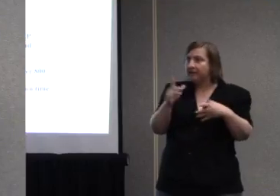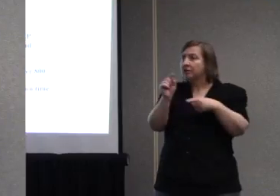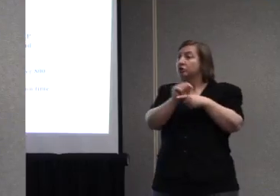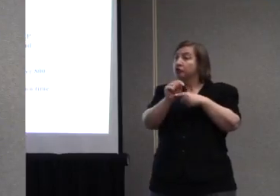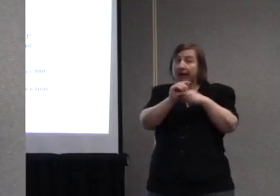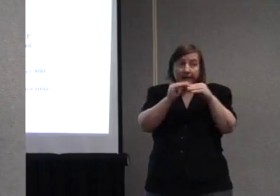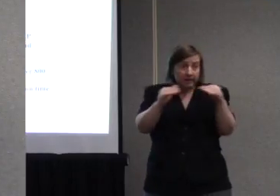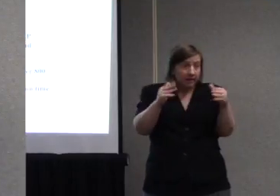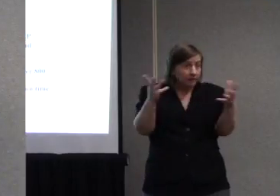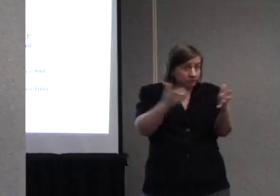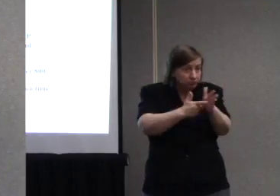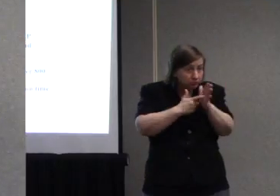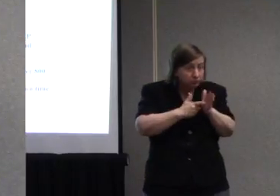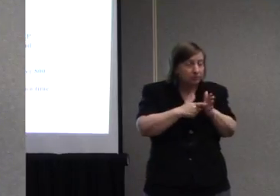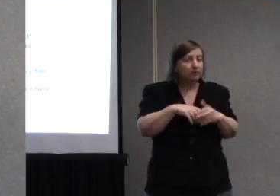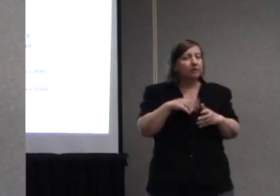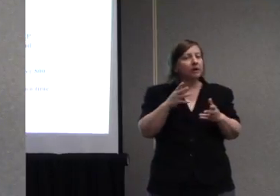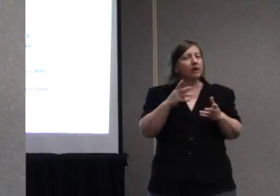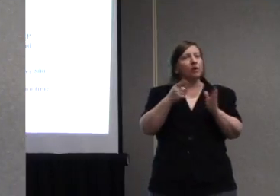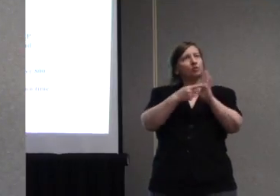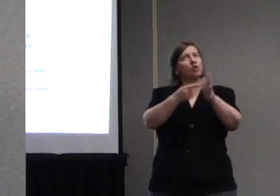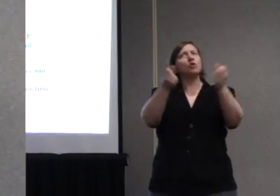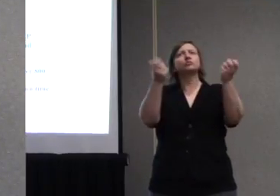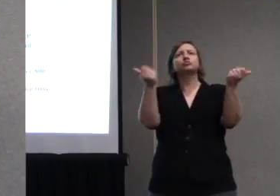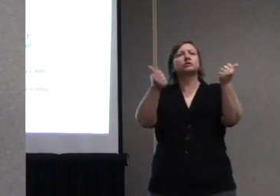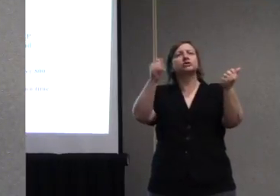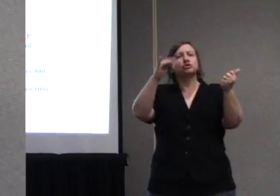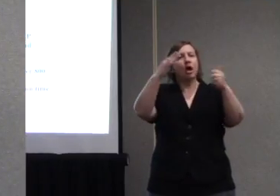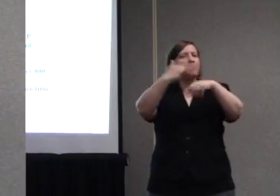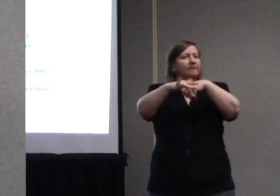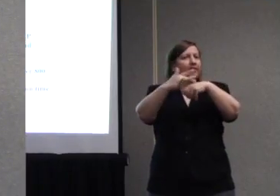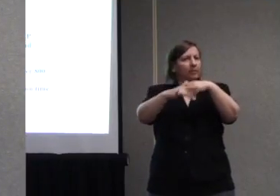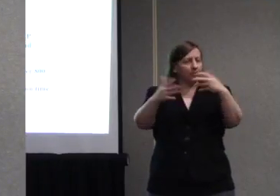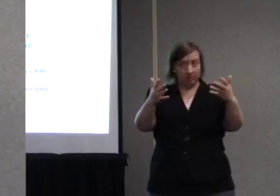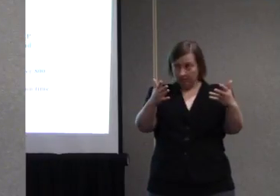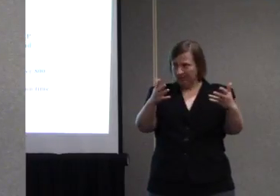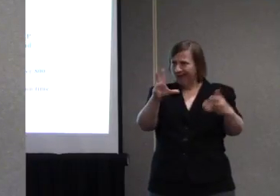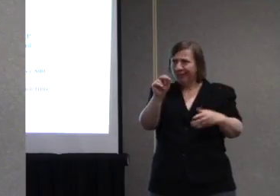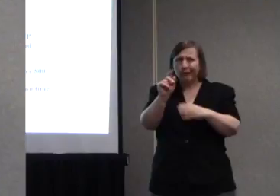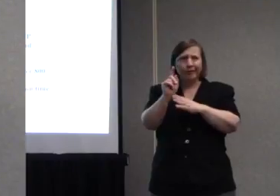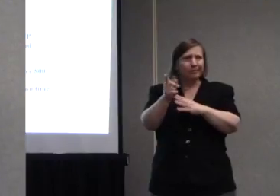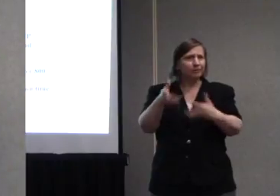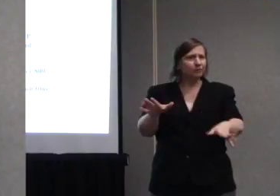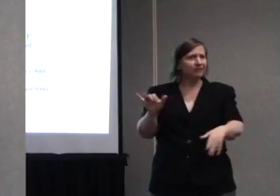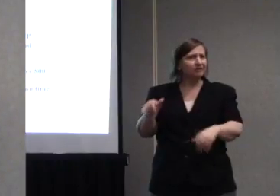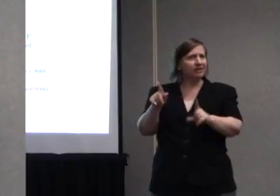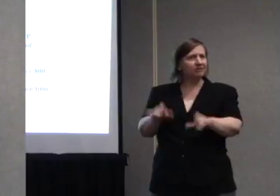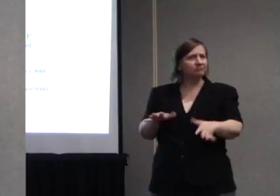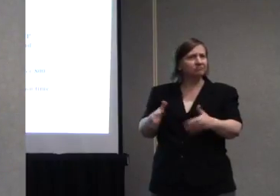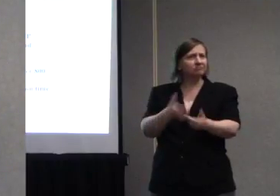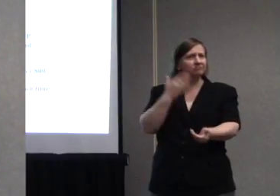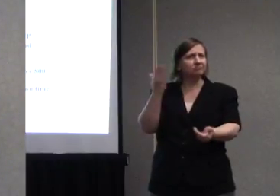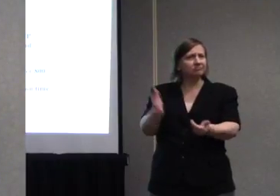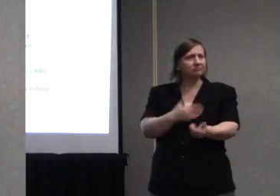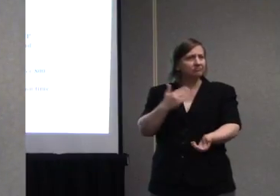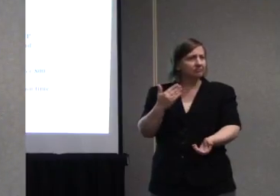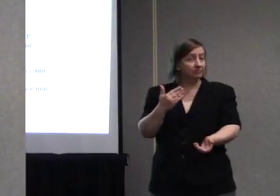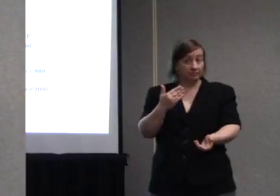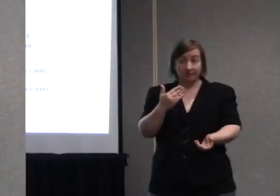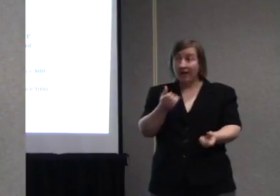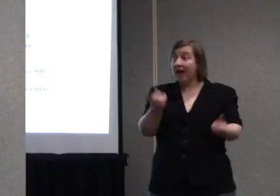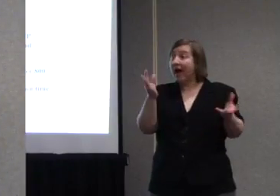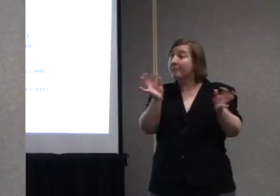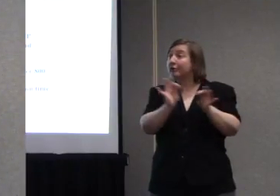training level, and then like I say, it's linked to jobs that are open, and it takes about 30 minutes to complete the